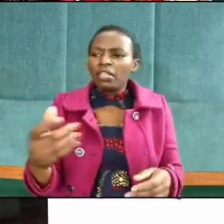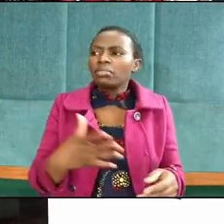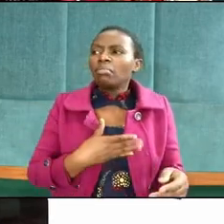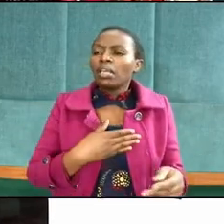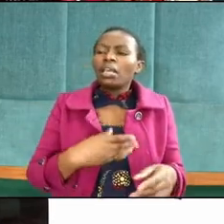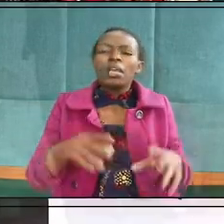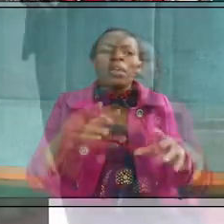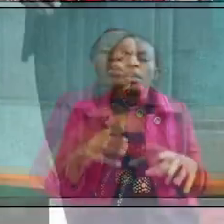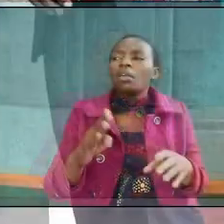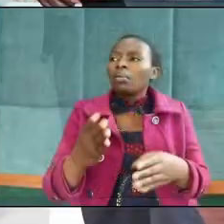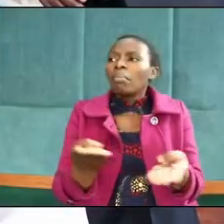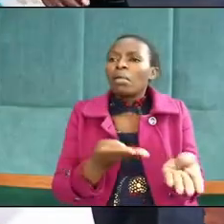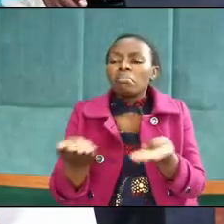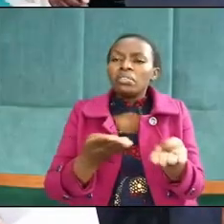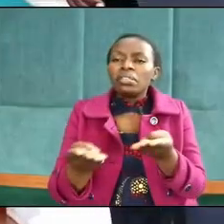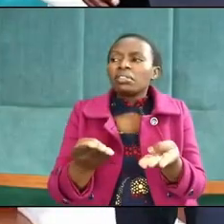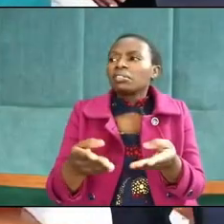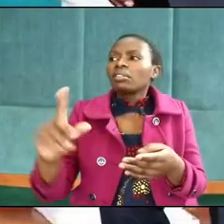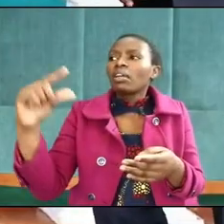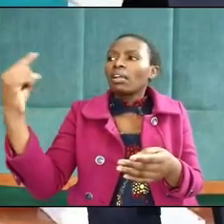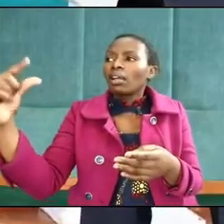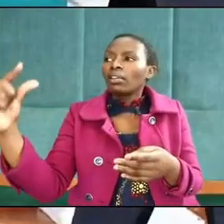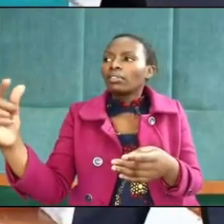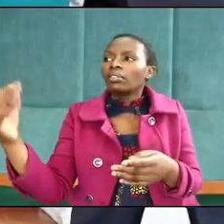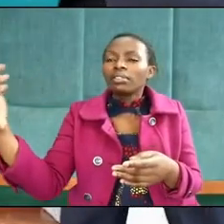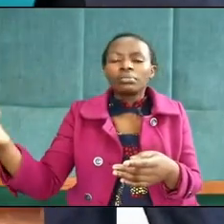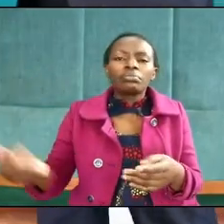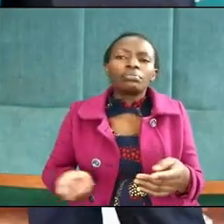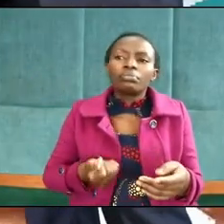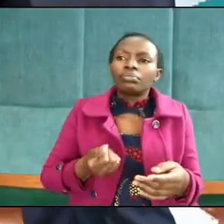is my wife.